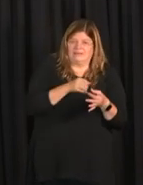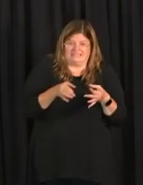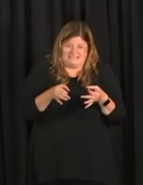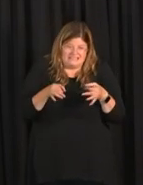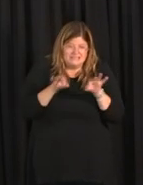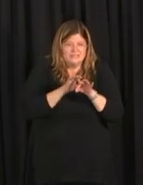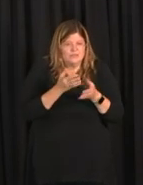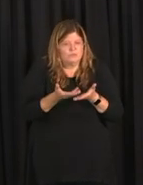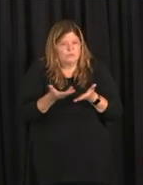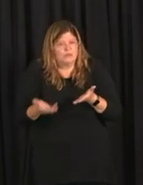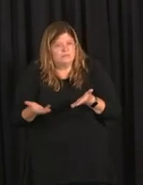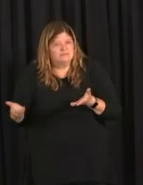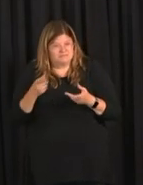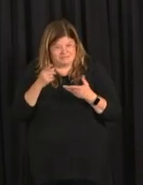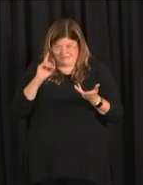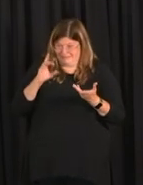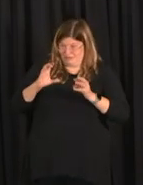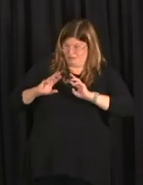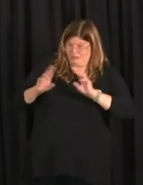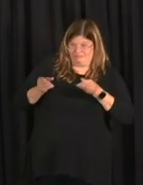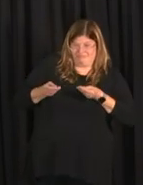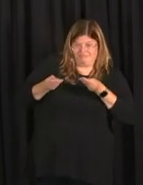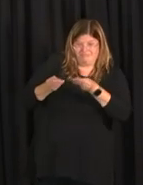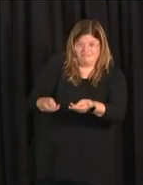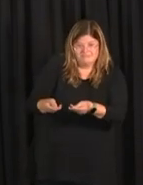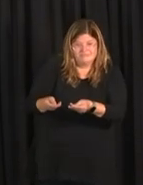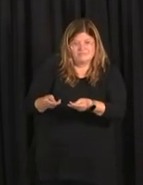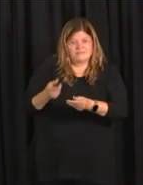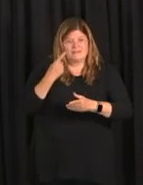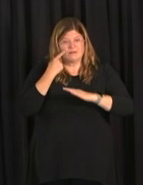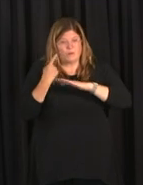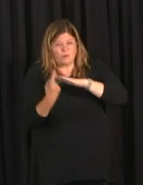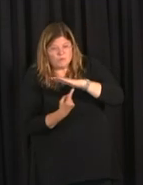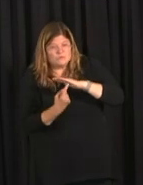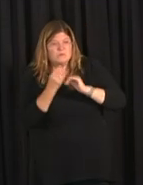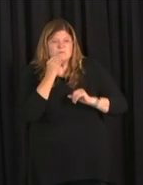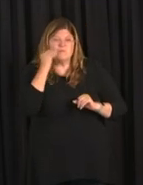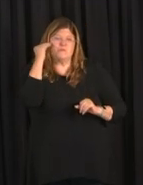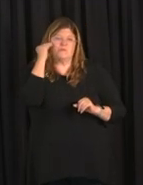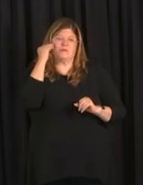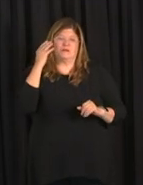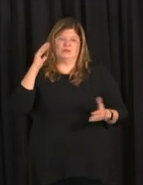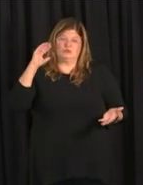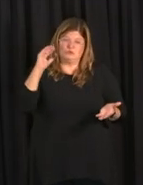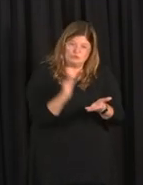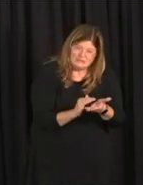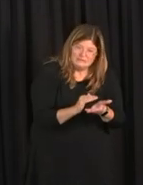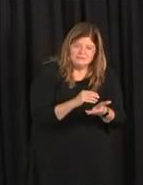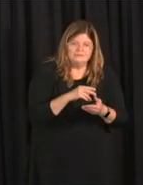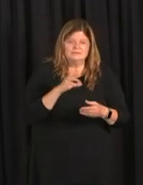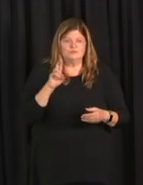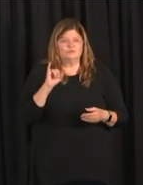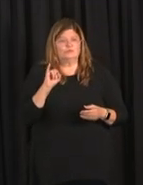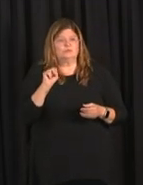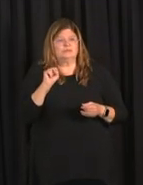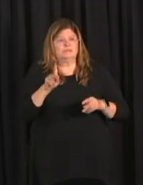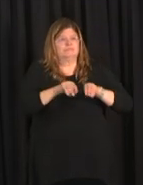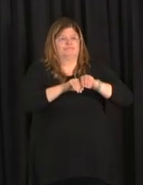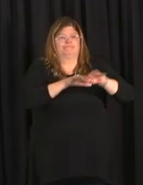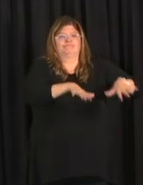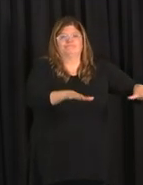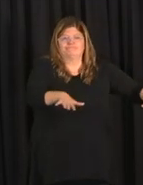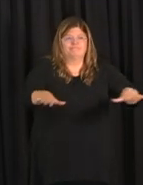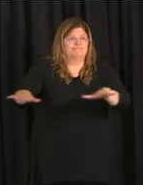district government provides to help individuals successfully isolate in their home and reduce the risk of transmission for